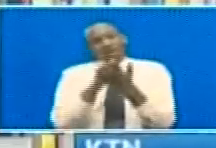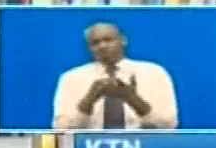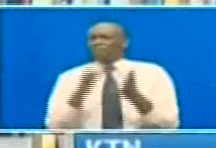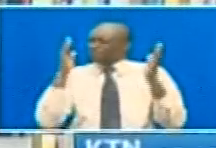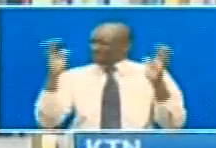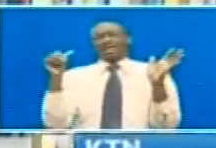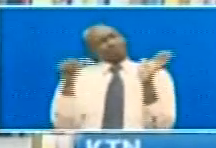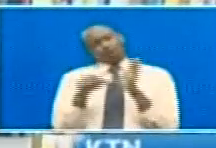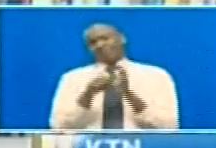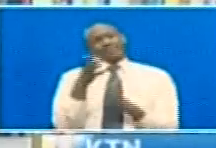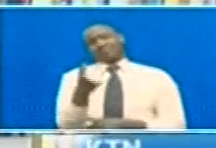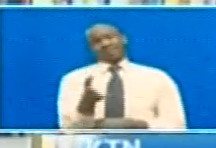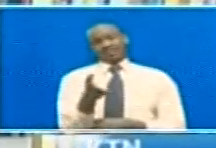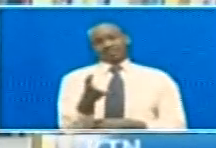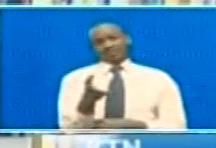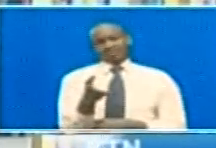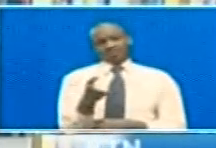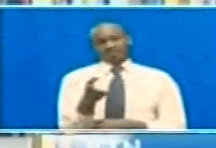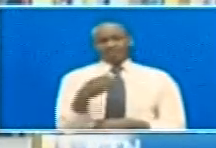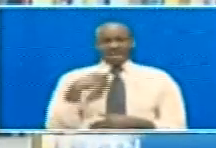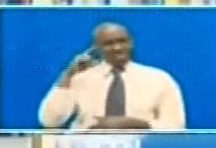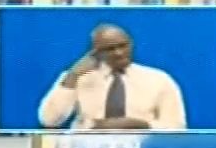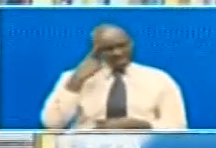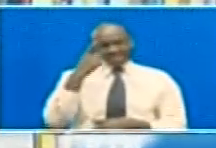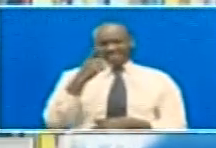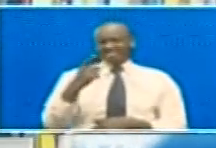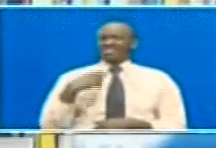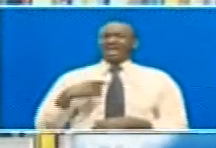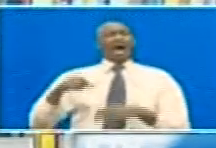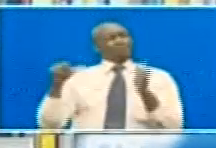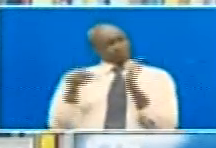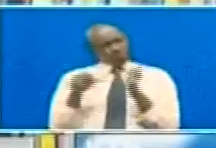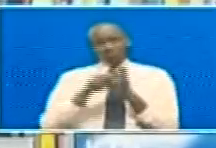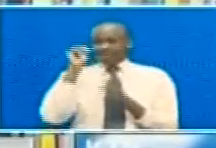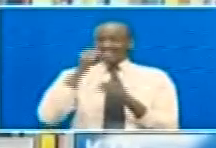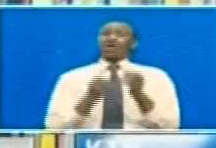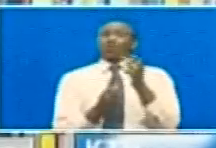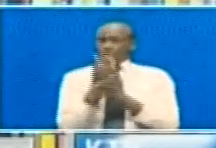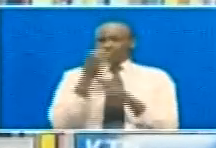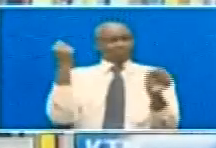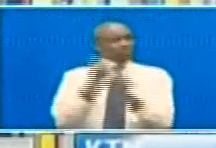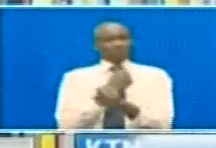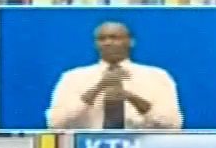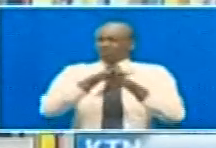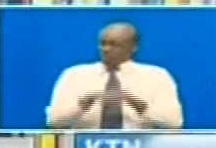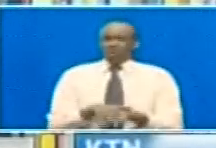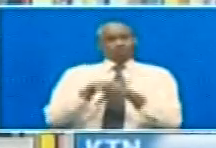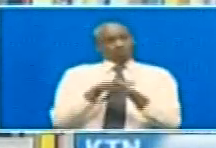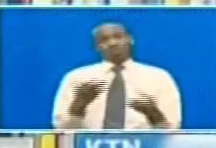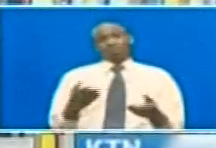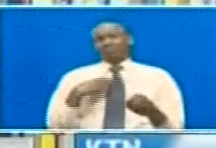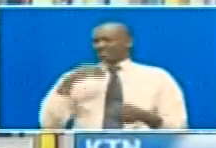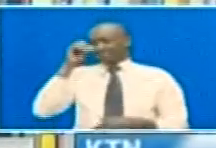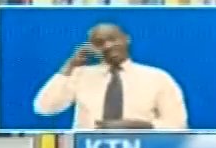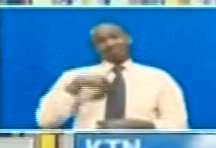problem, I think. It's a big problem. And I think it's a big constraint to Kenya's growth. But most importantly, it's not surprising then